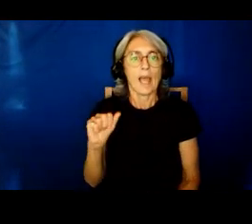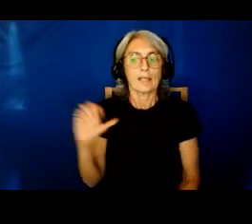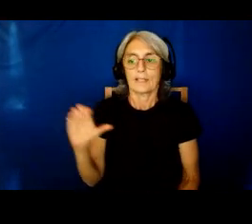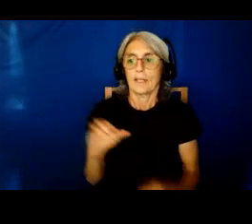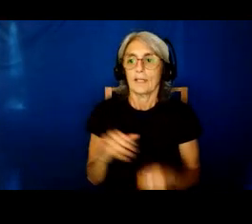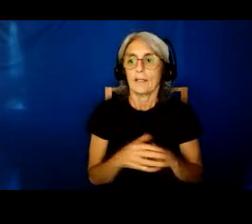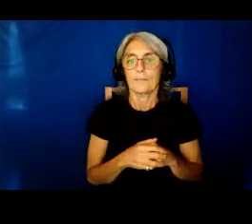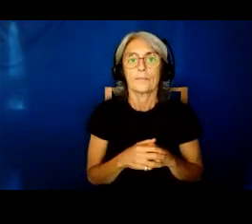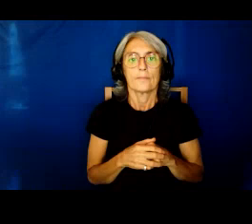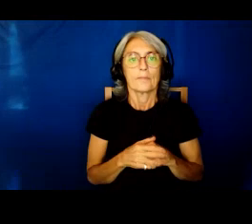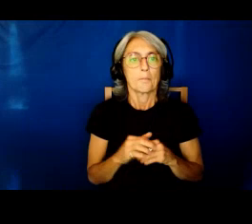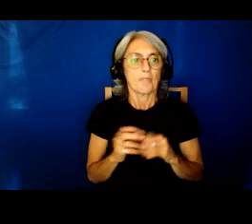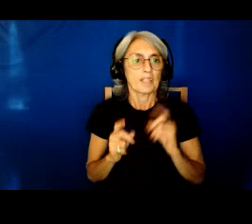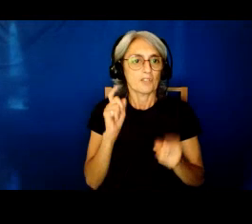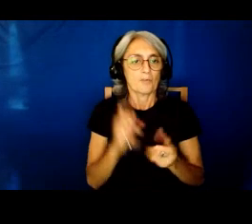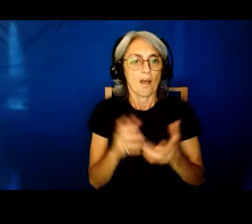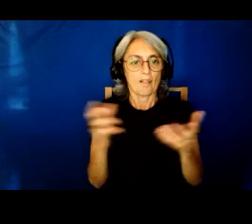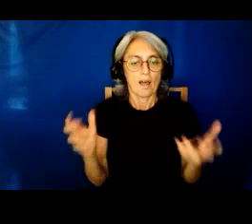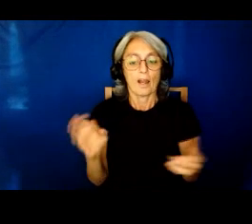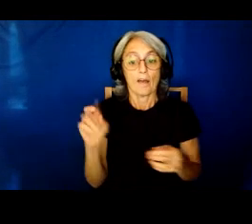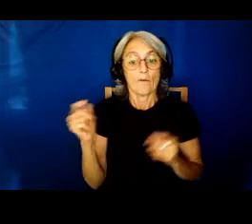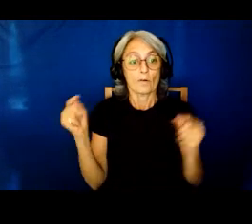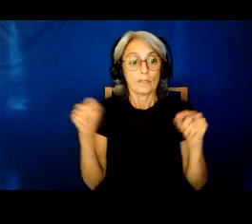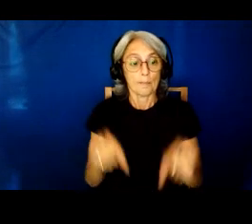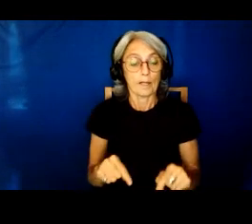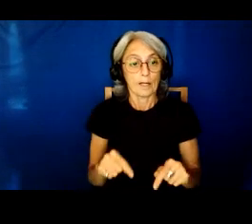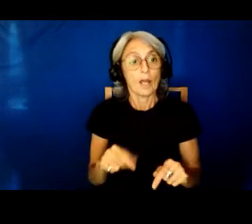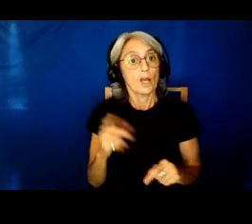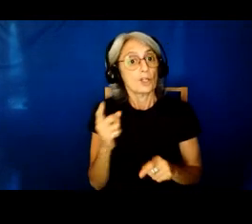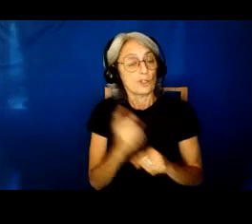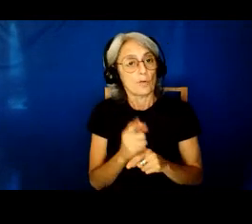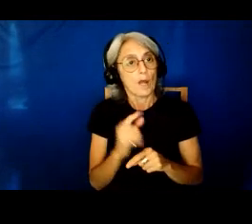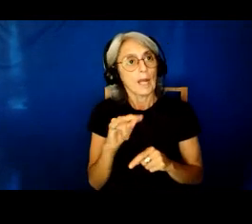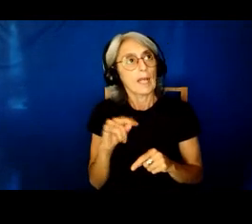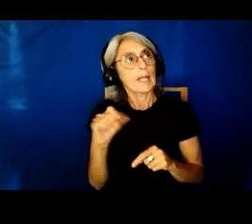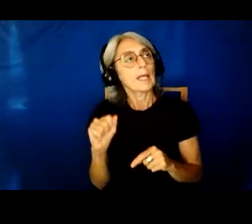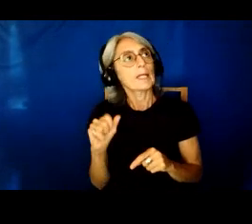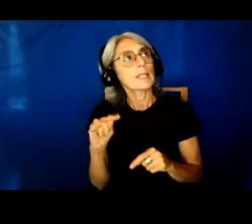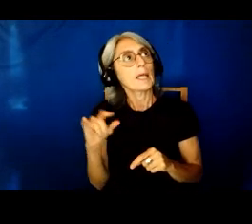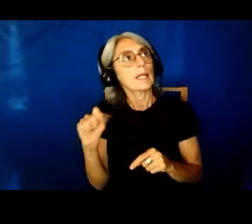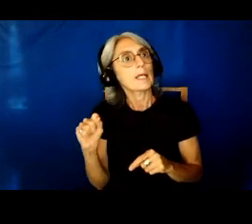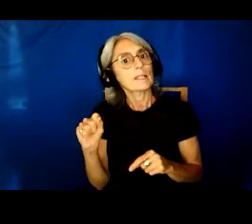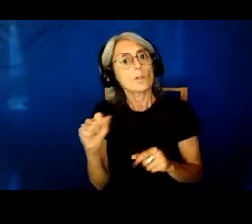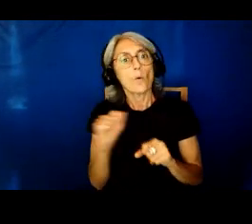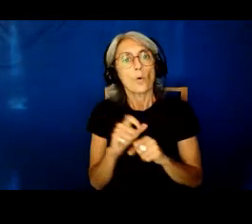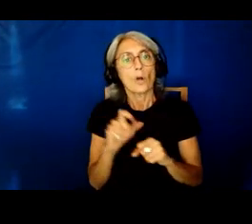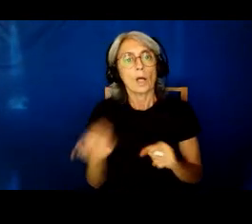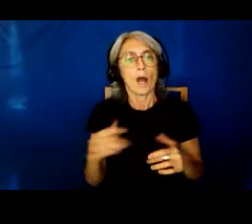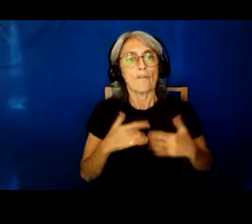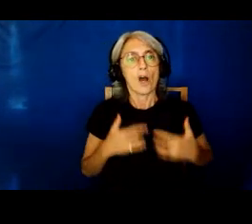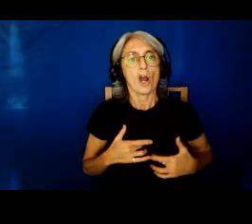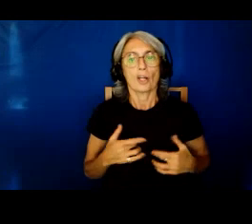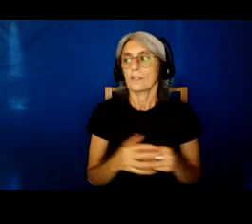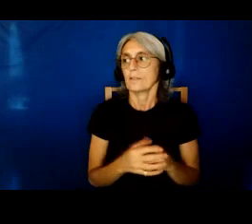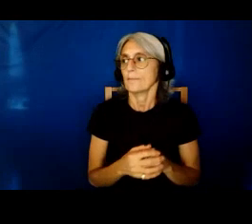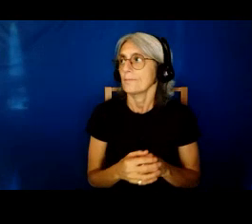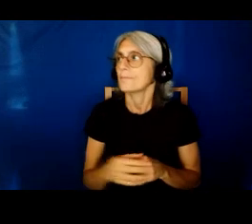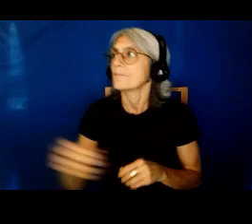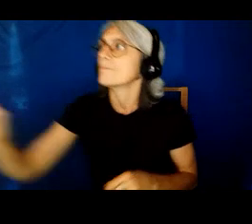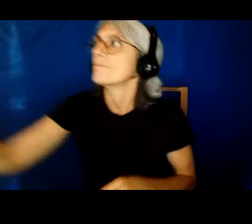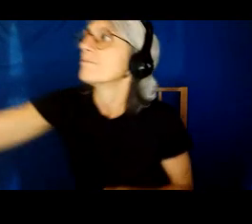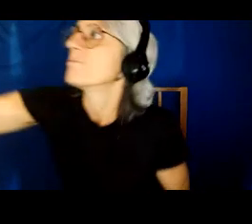and folks coming in. And you're right, it is a work of heart. Listening to your